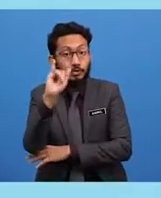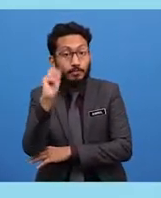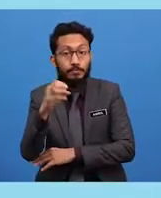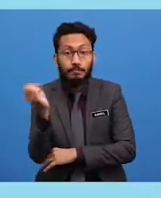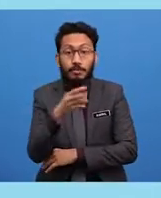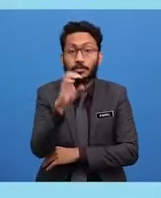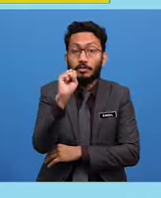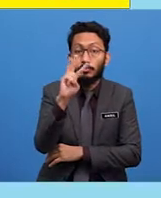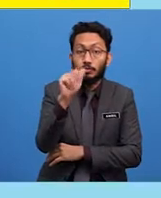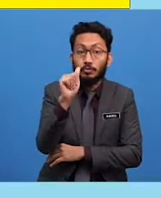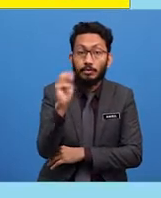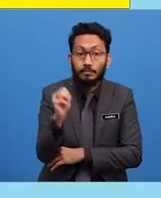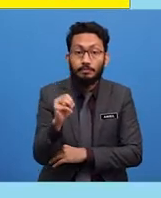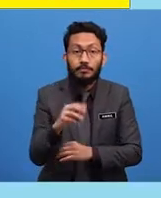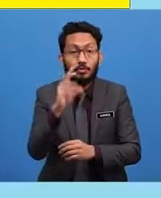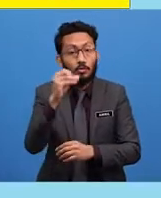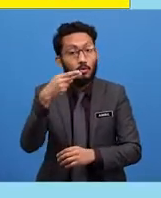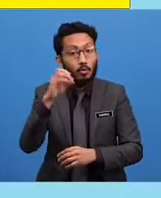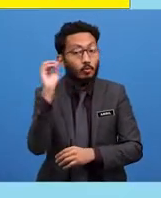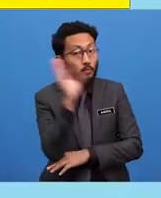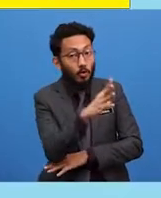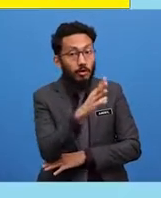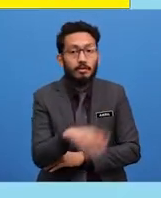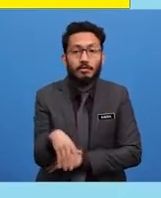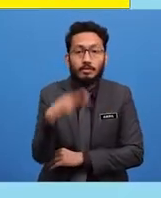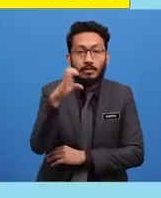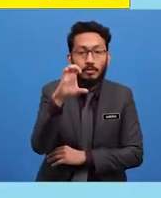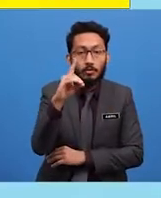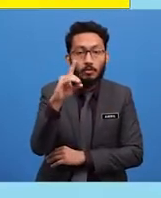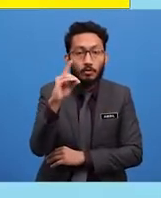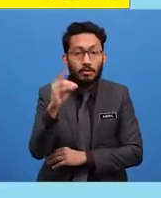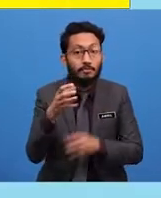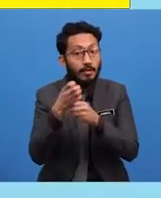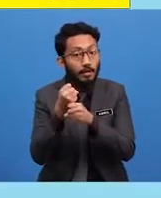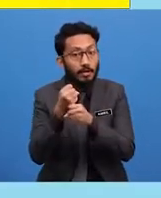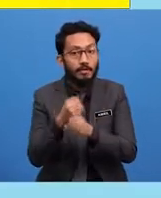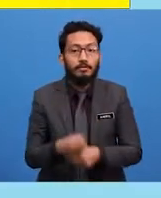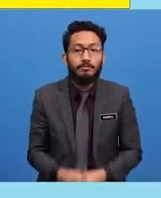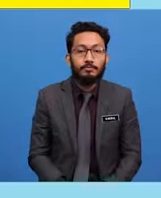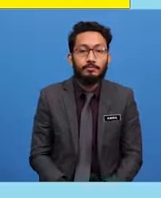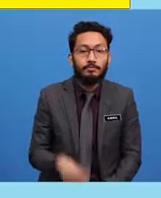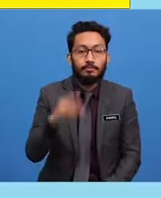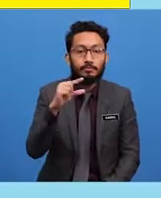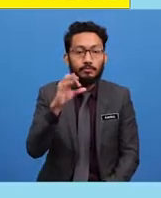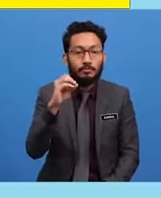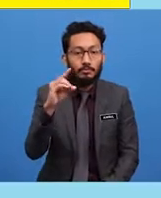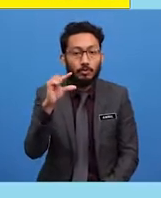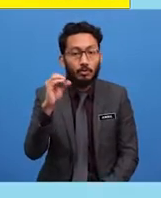threw, hold and held, drink and drunk, get and got.